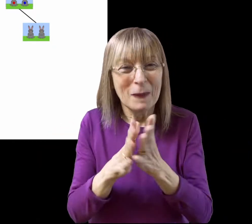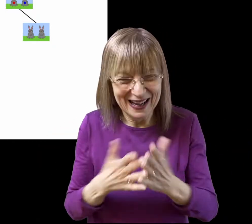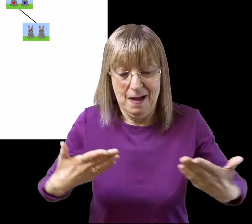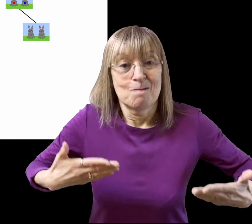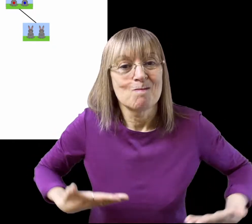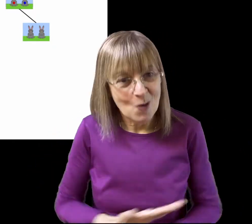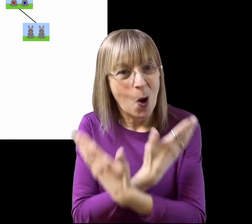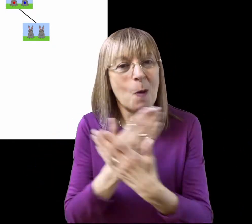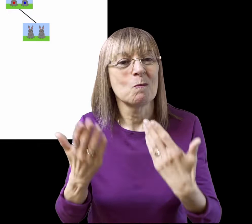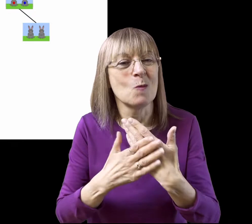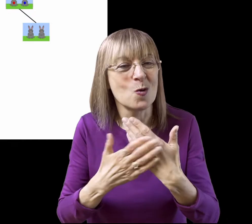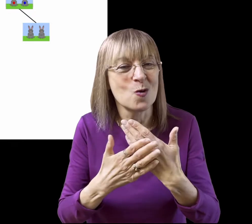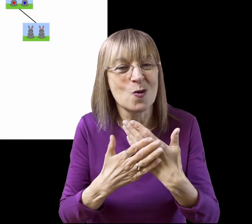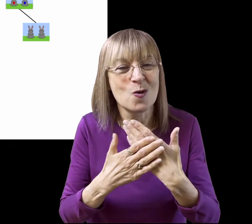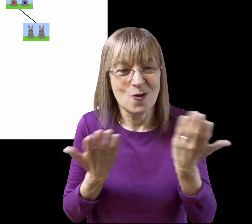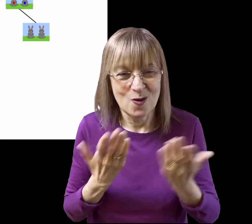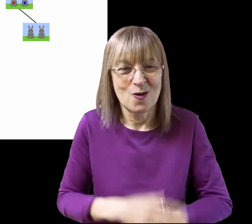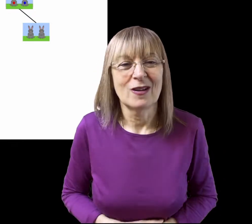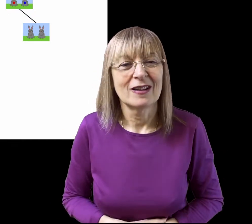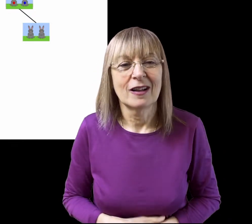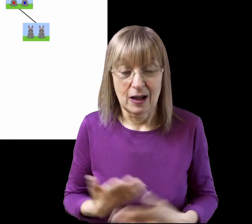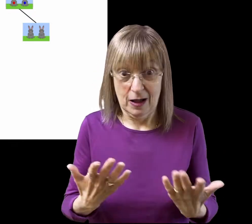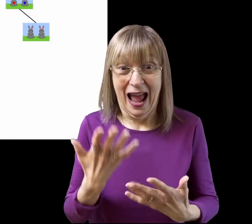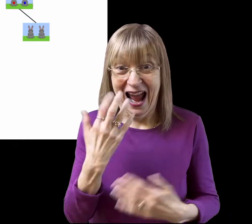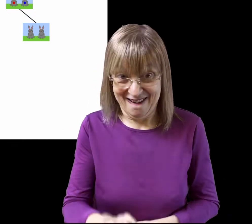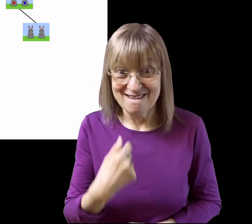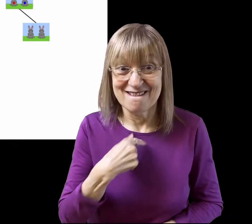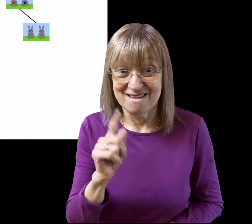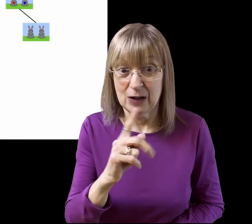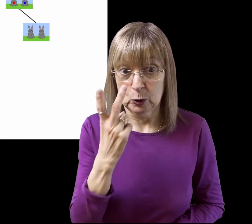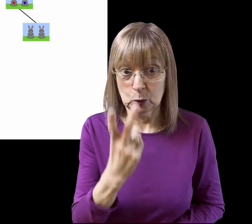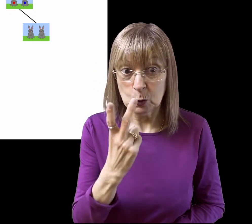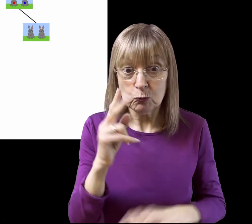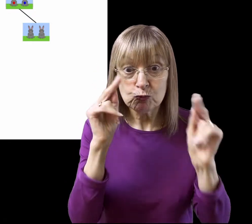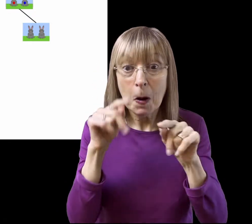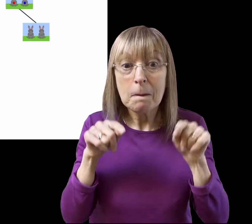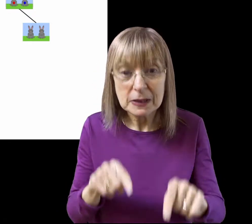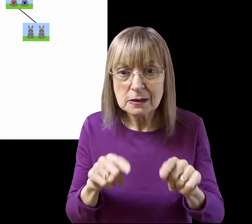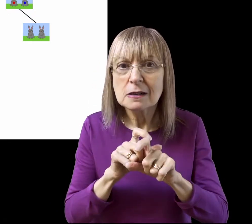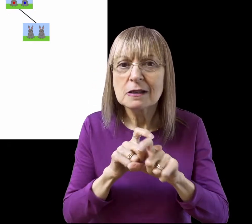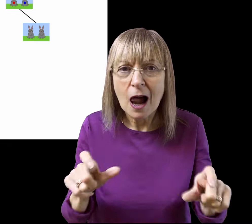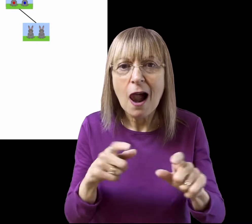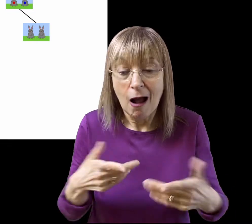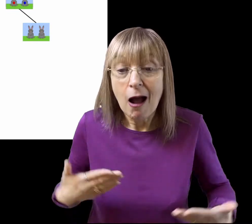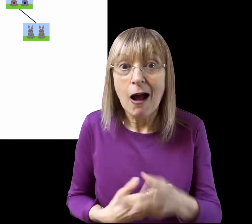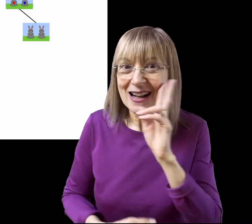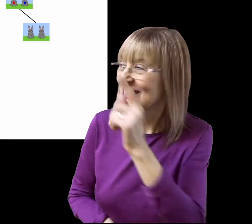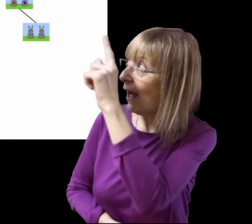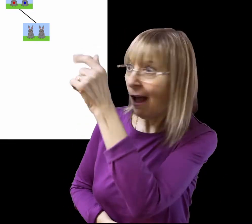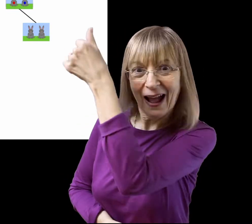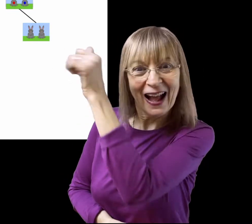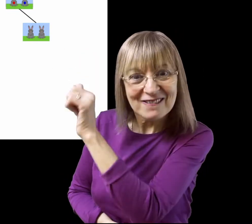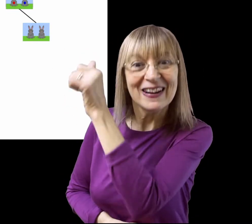some babies. So I hope you're keeping track of this. We had 1 pair. Then we still had 1 pair, but